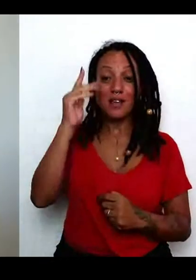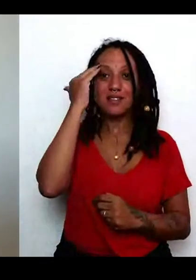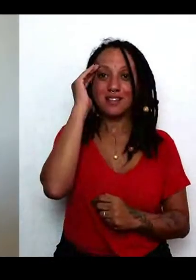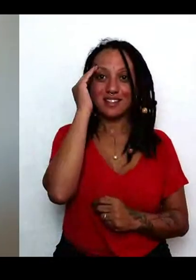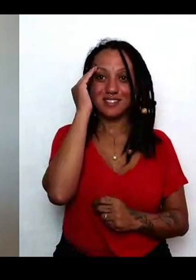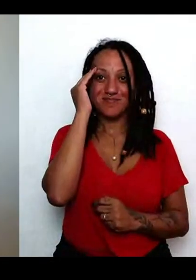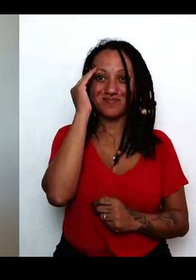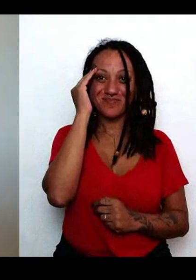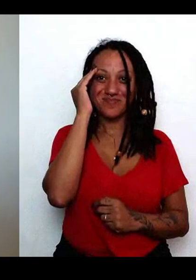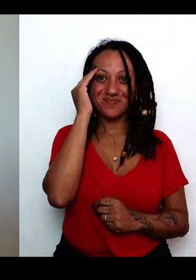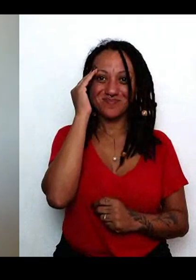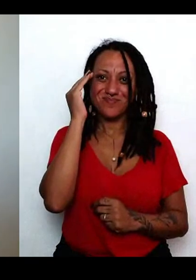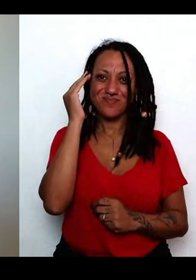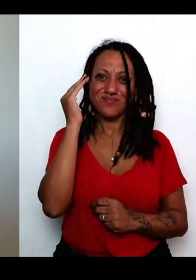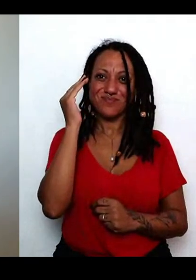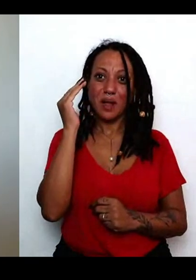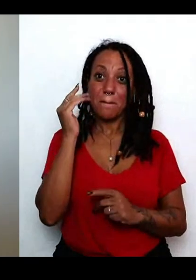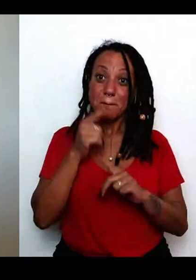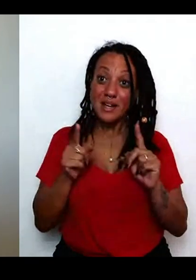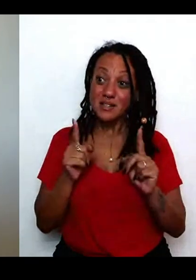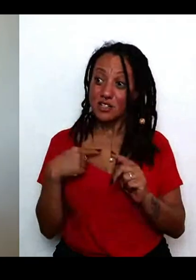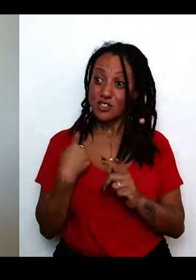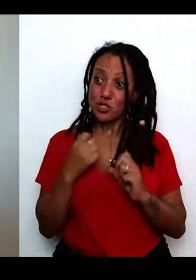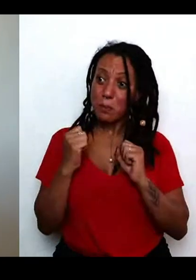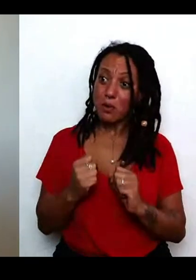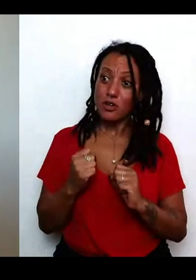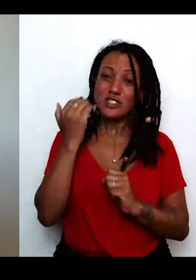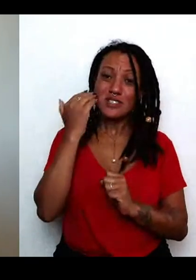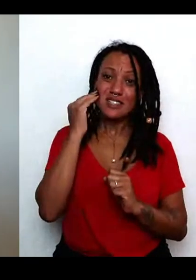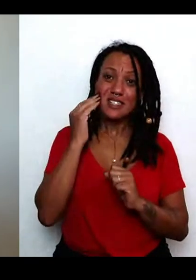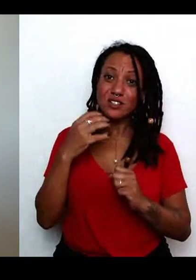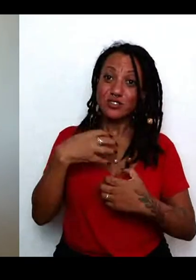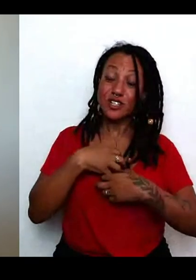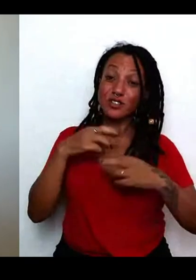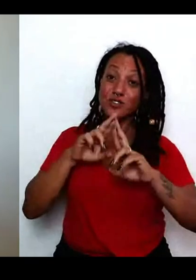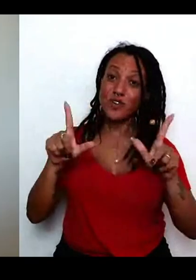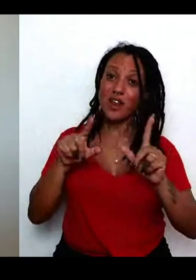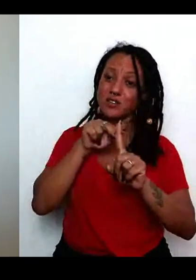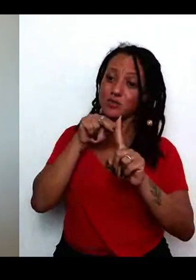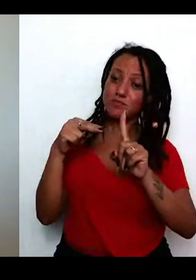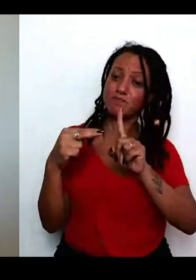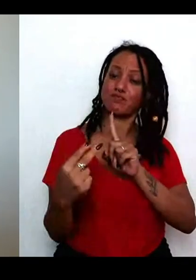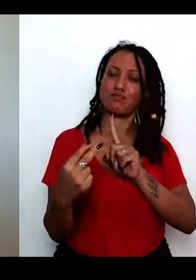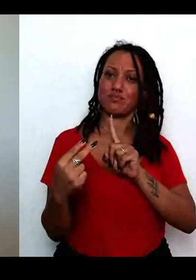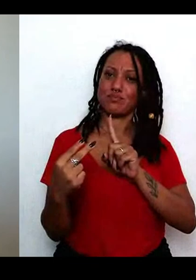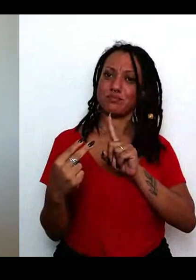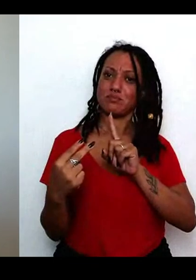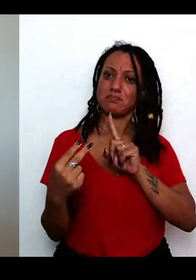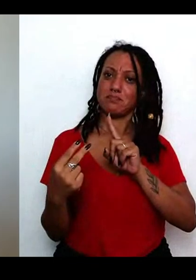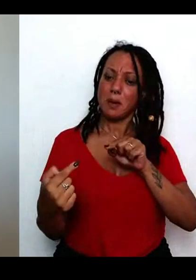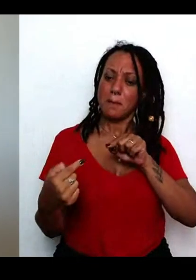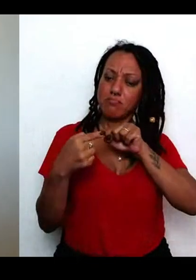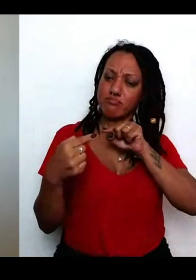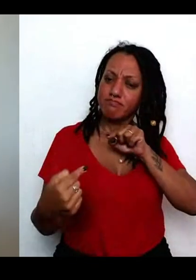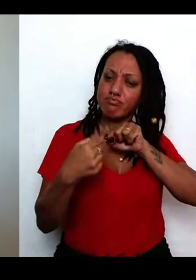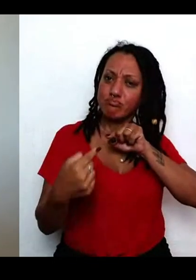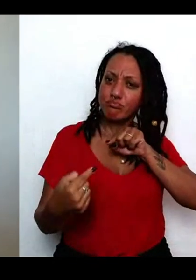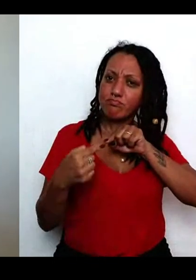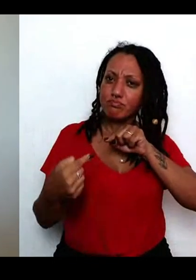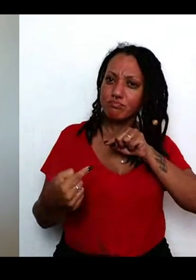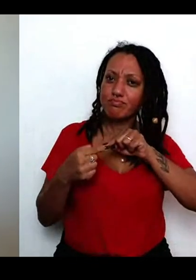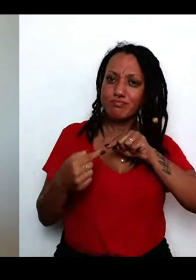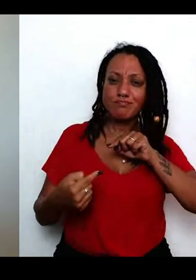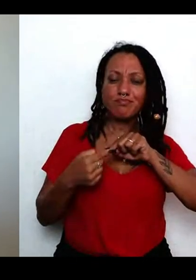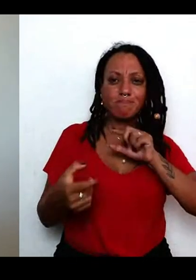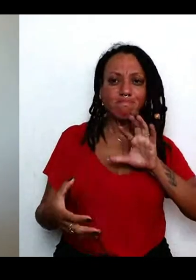entangled in a web of relations in close proximity with non-humans as well and so artists like